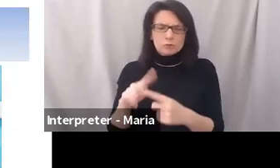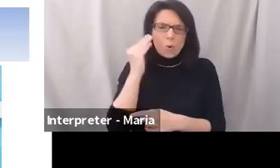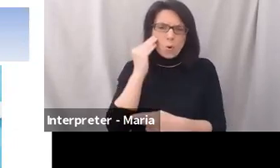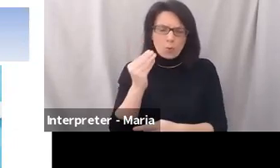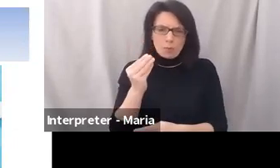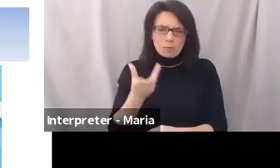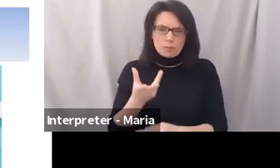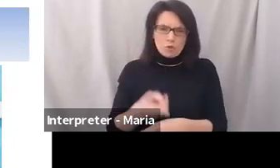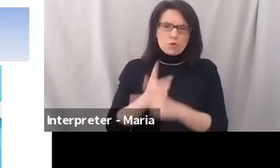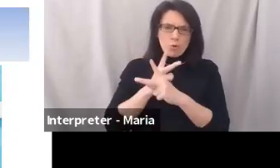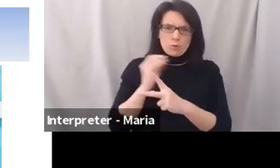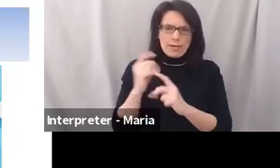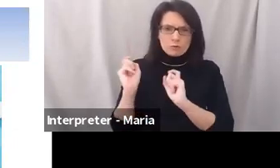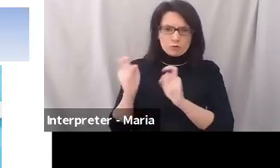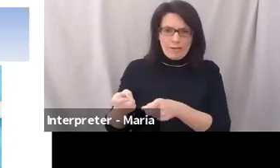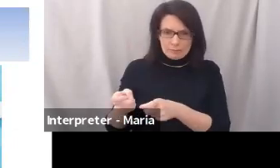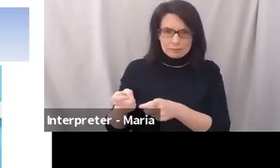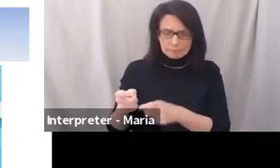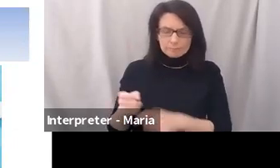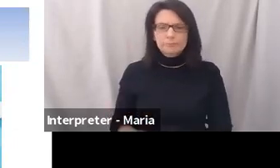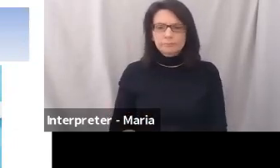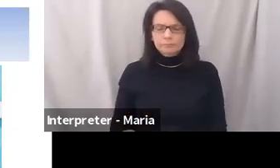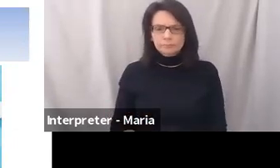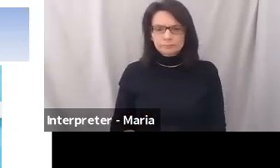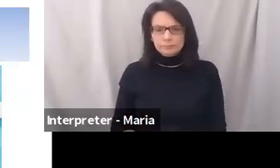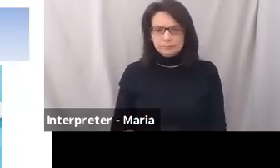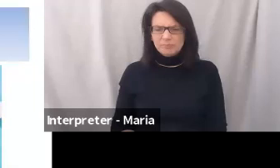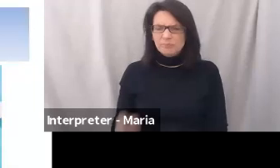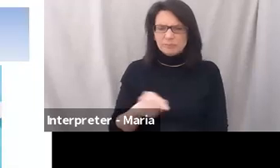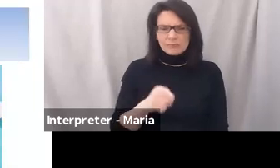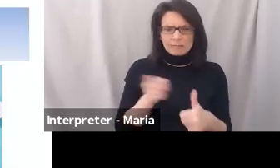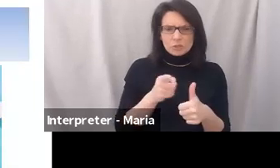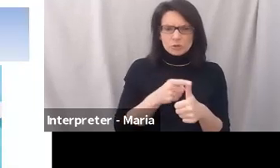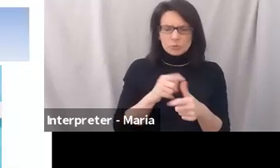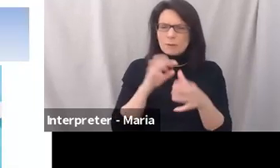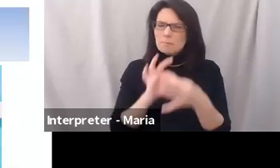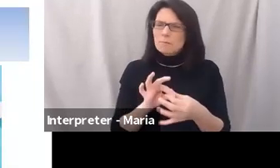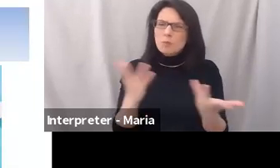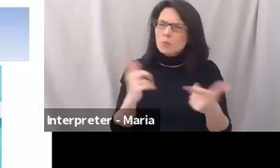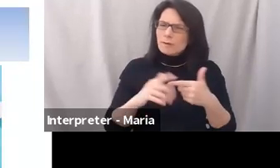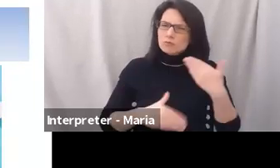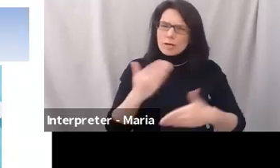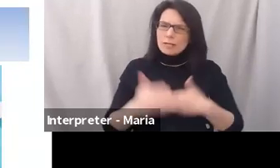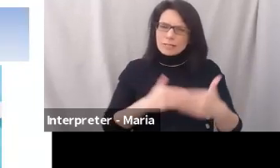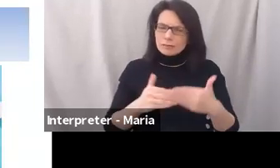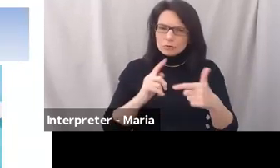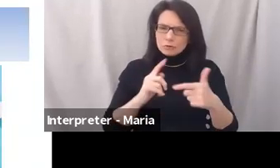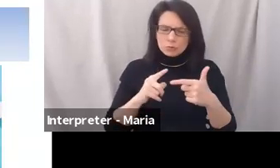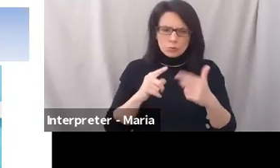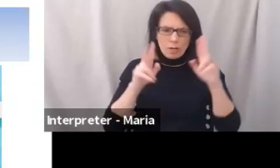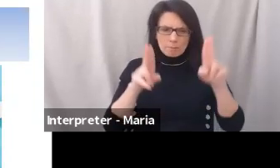grants. The first one is asking about what is the process for applying for a Fair